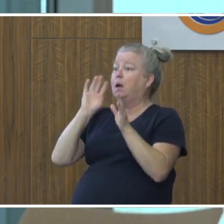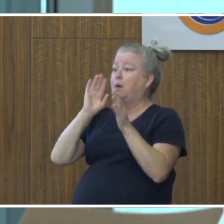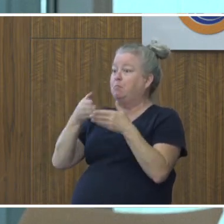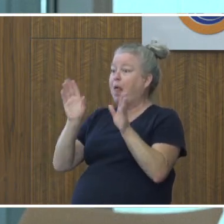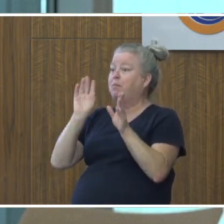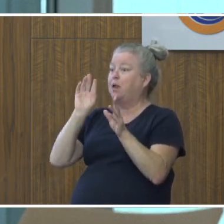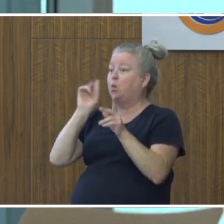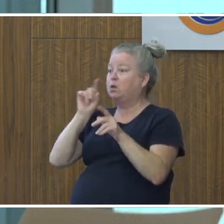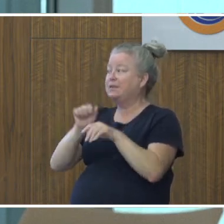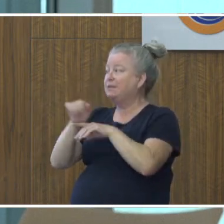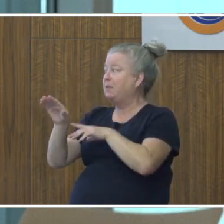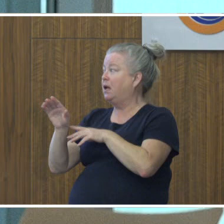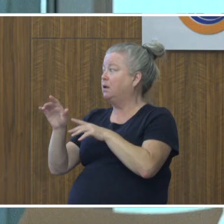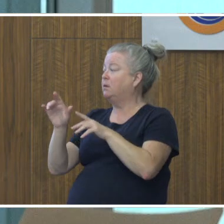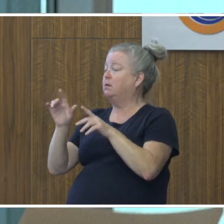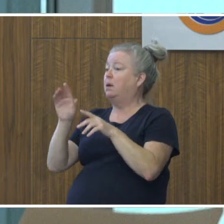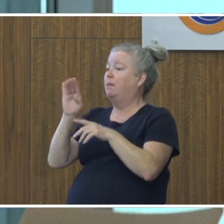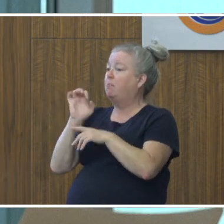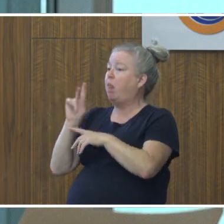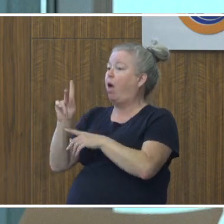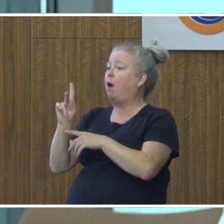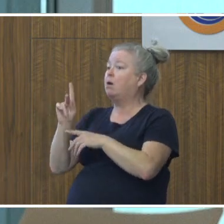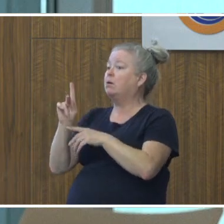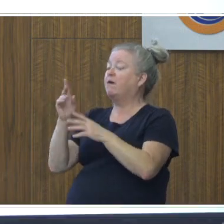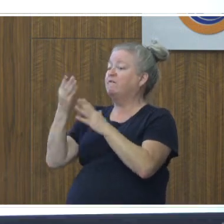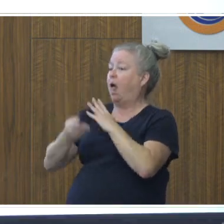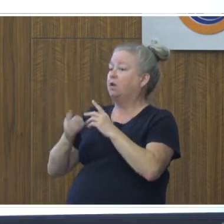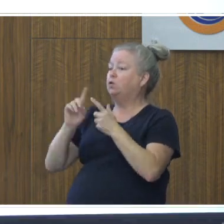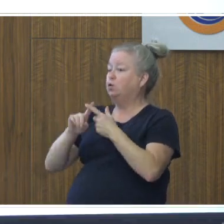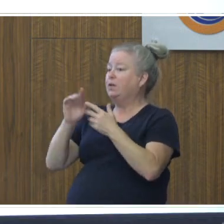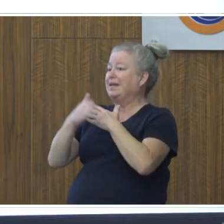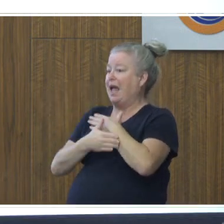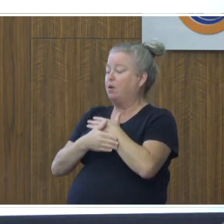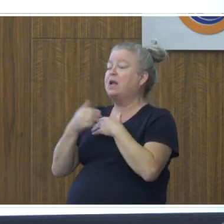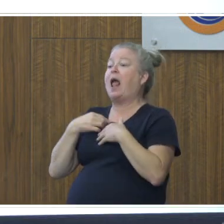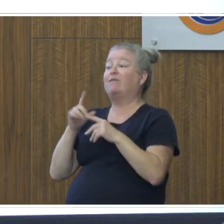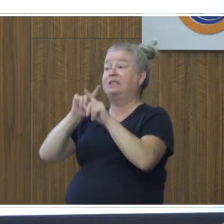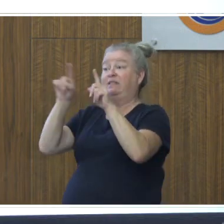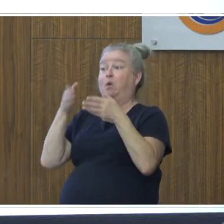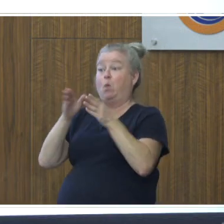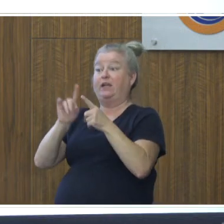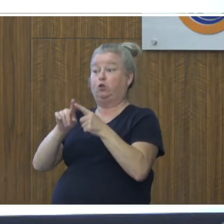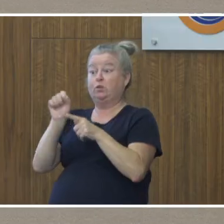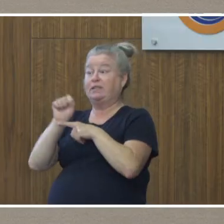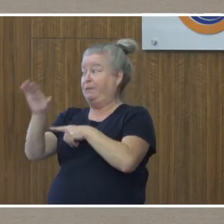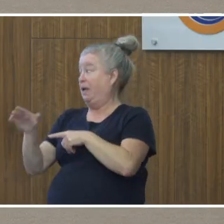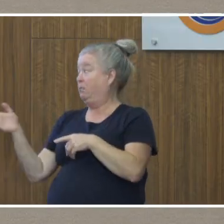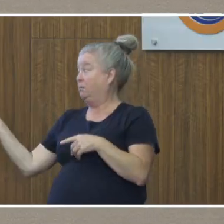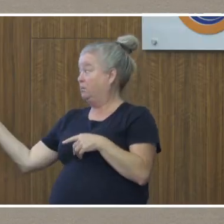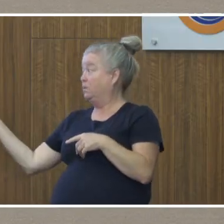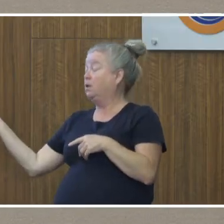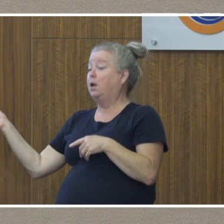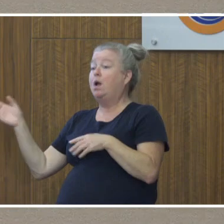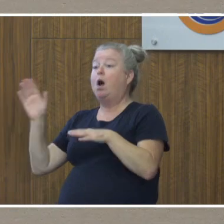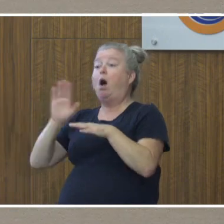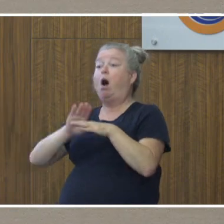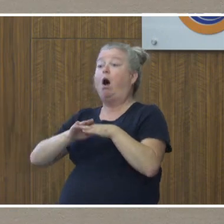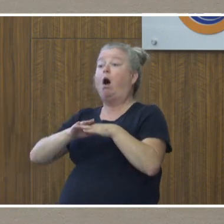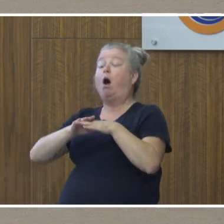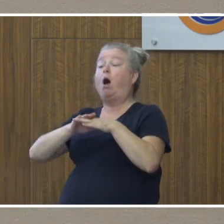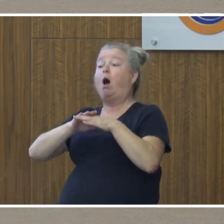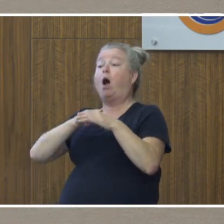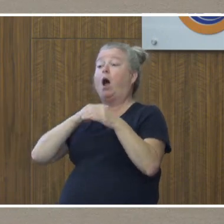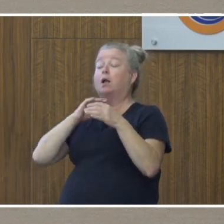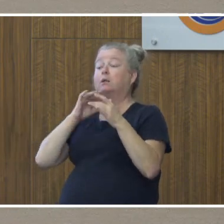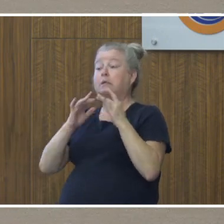files to the county? So there's different ways that can be submitted. The online software uses